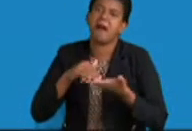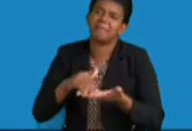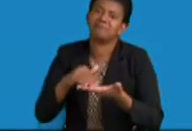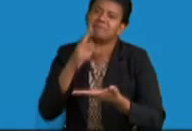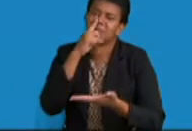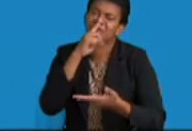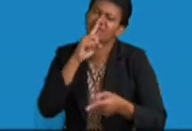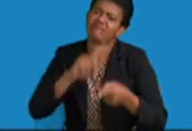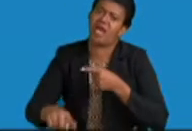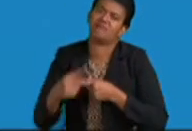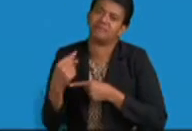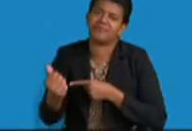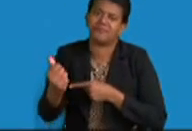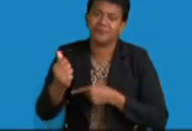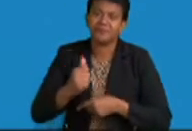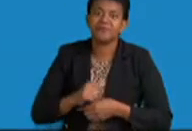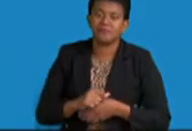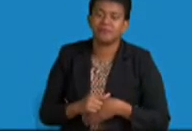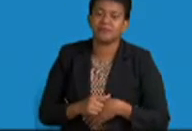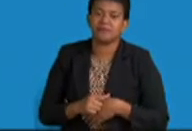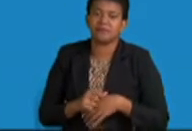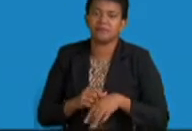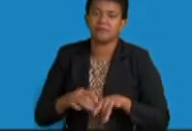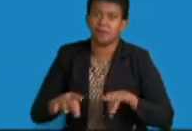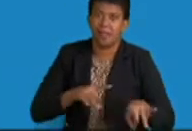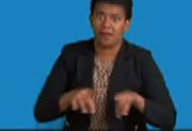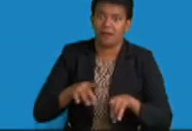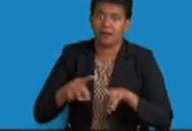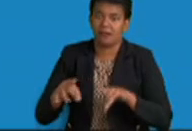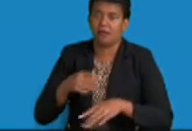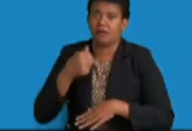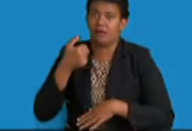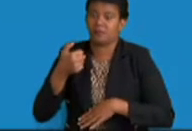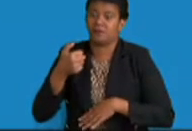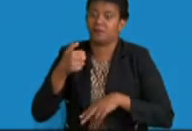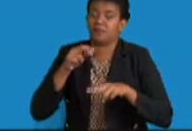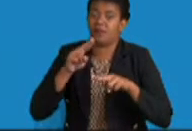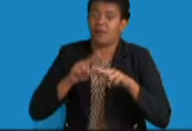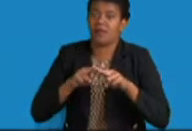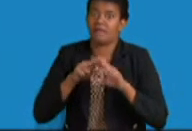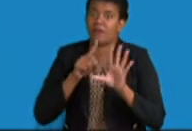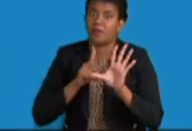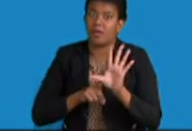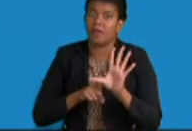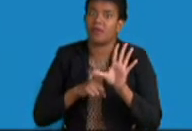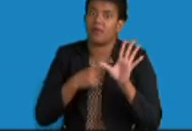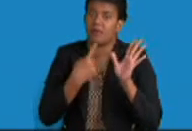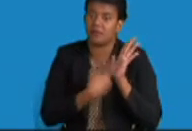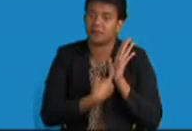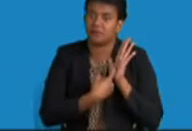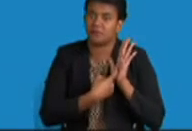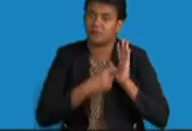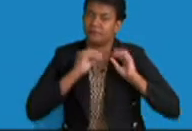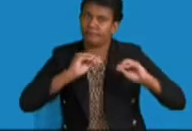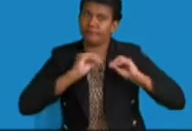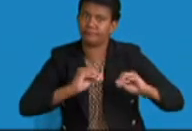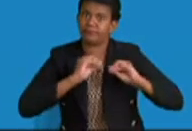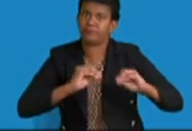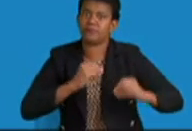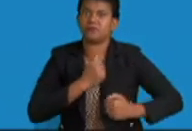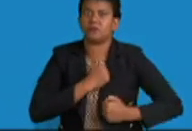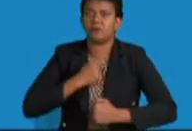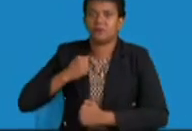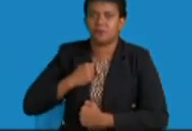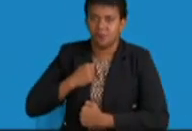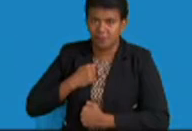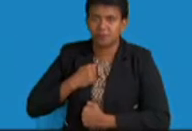by the commander will transform the 6 FIR to a dynamic team trained above the normal military training to respond during